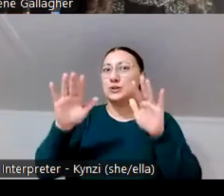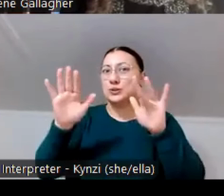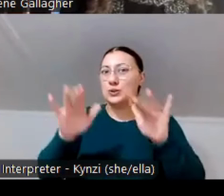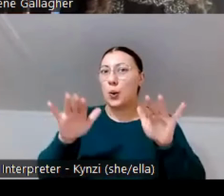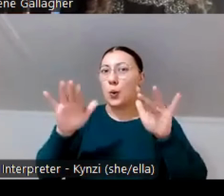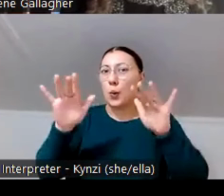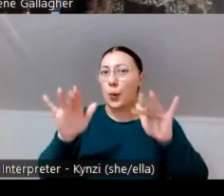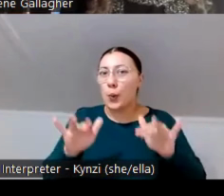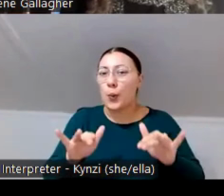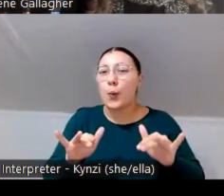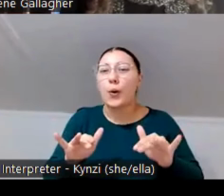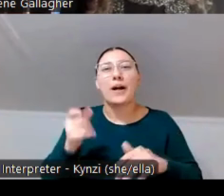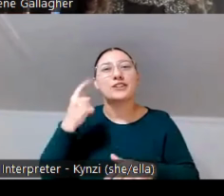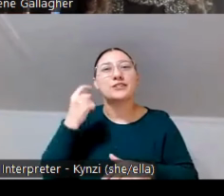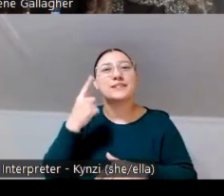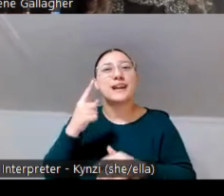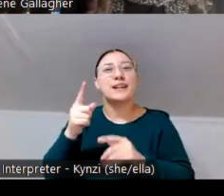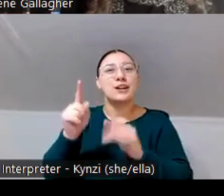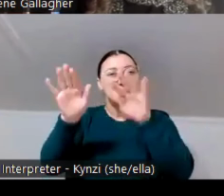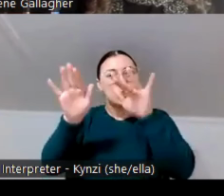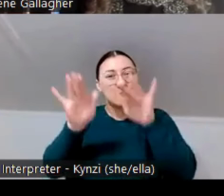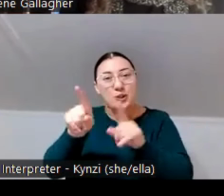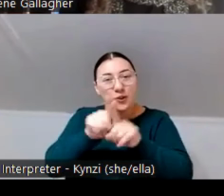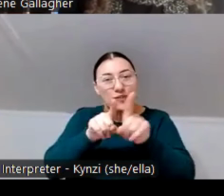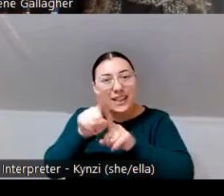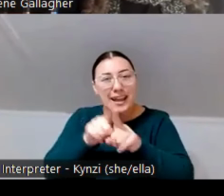small, frozen, and icy.